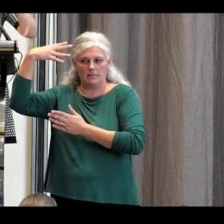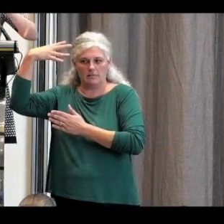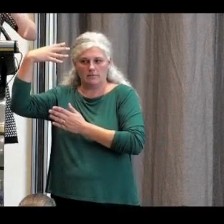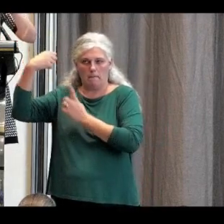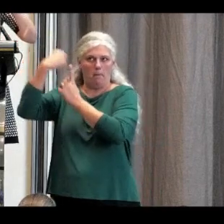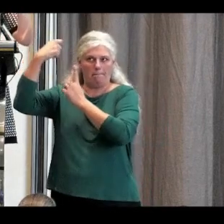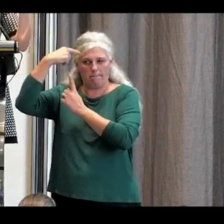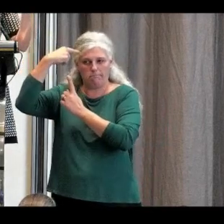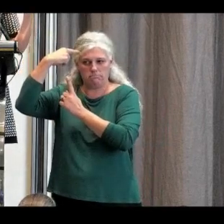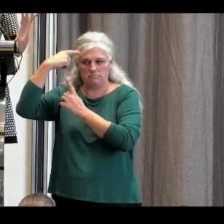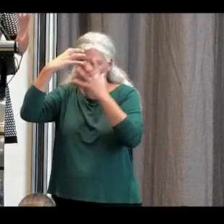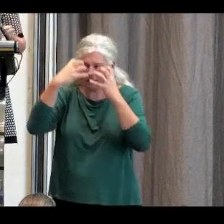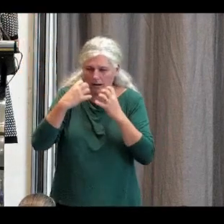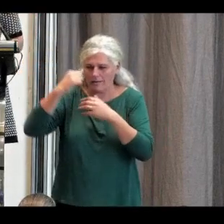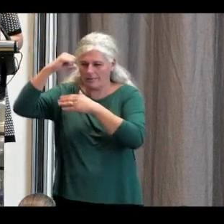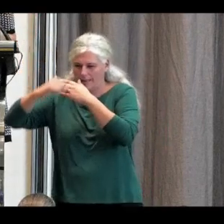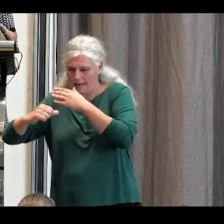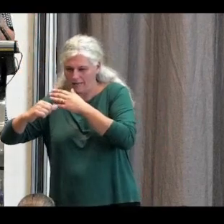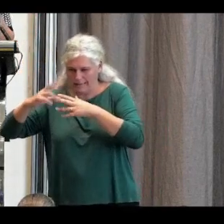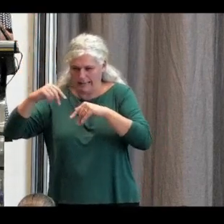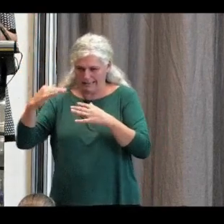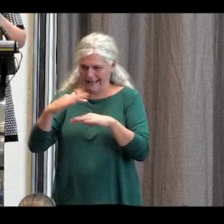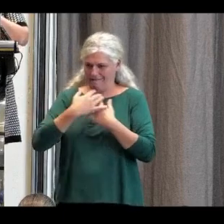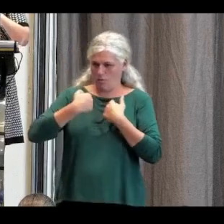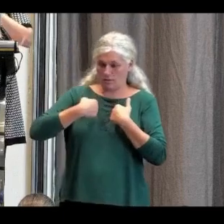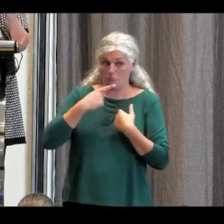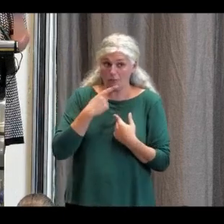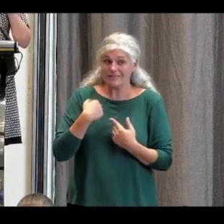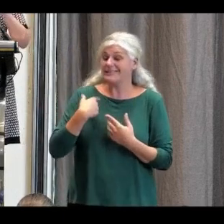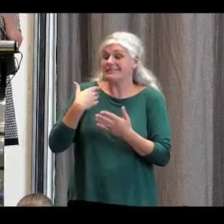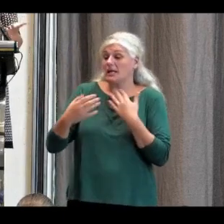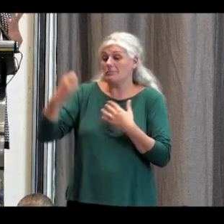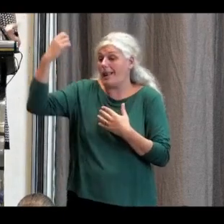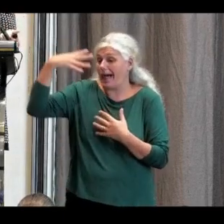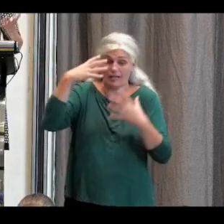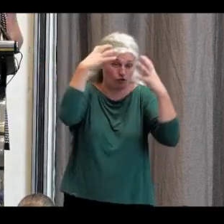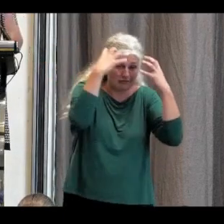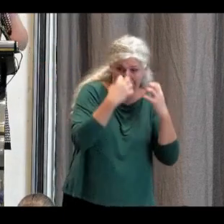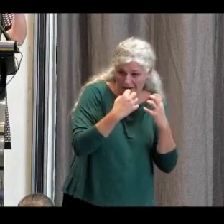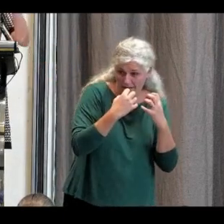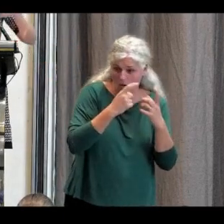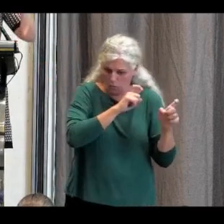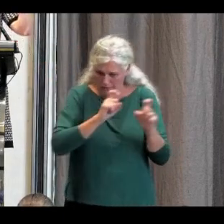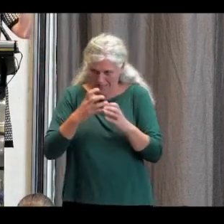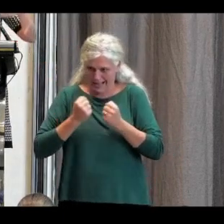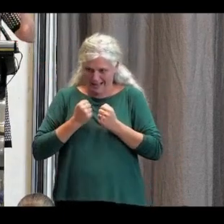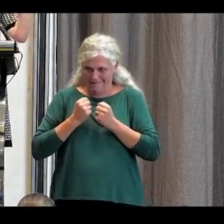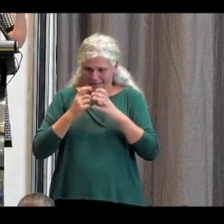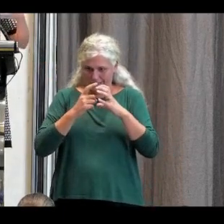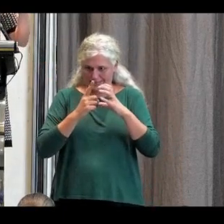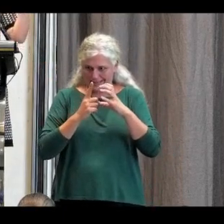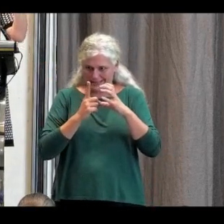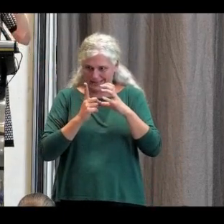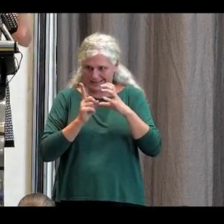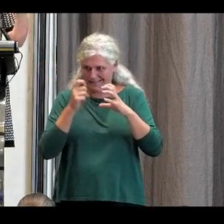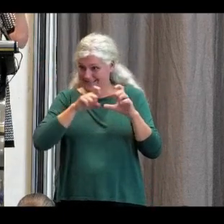so the light and dark cycle. But in spite of the light or darkness, we still have the clock